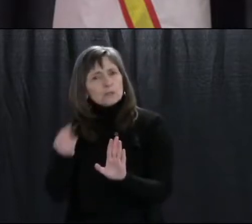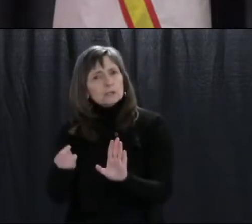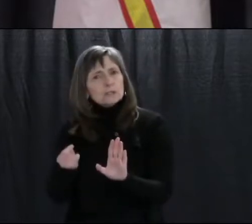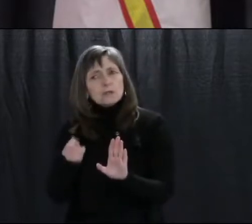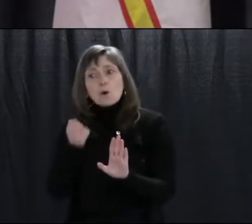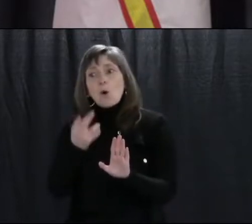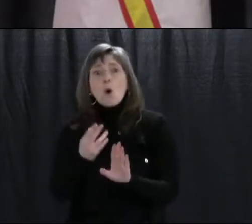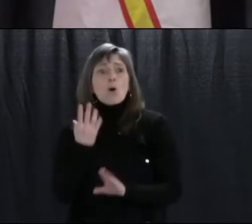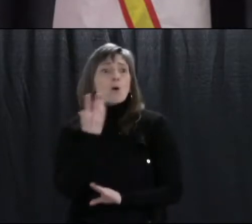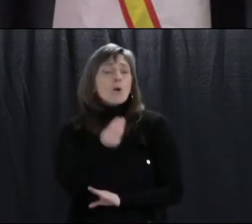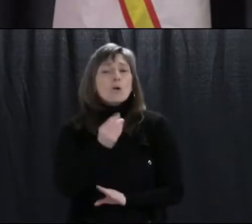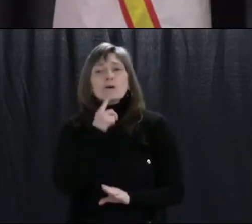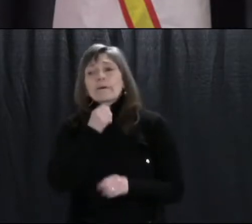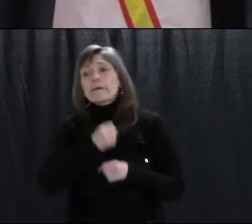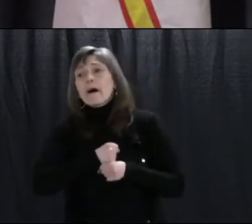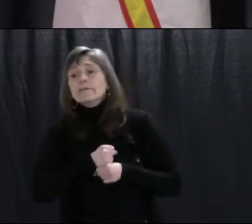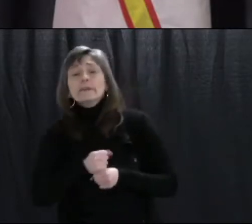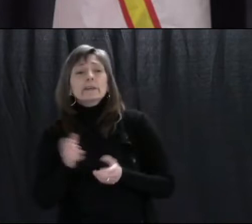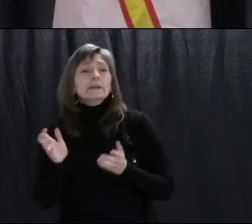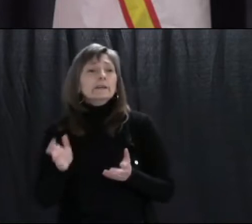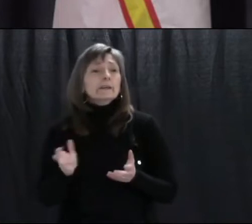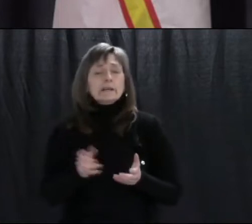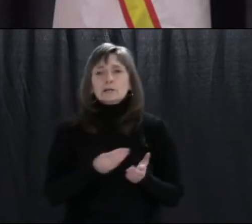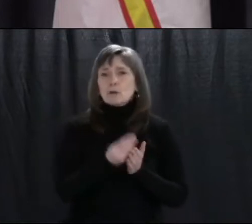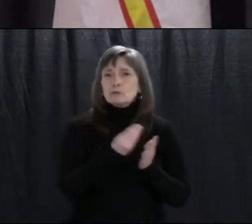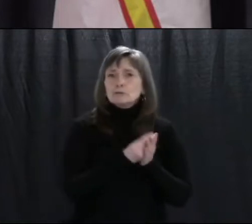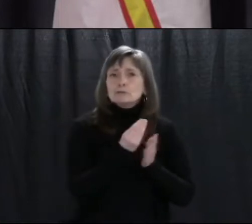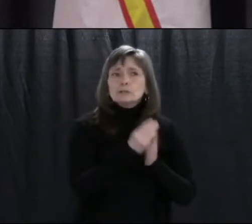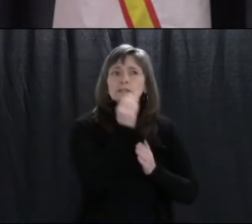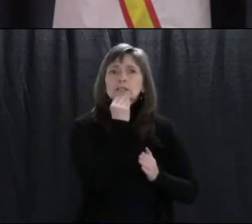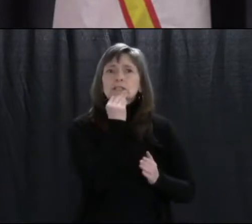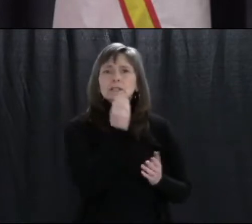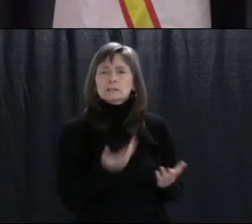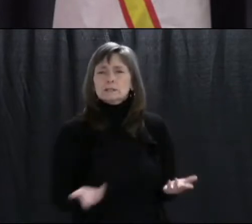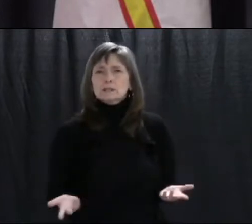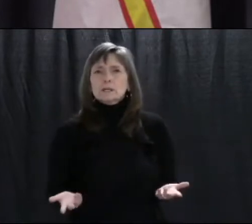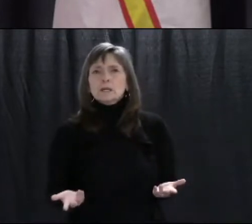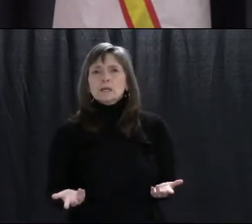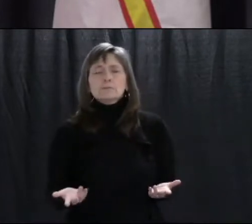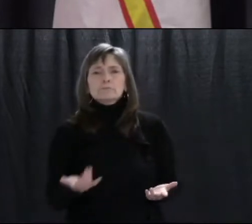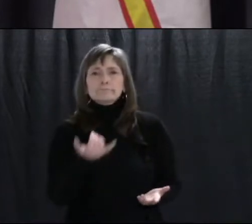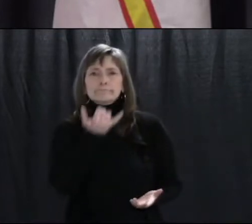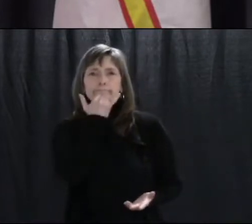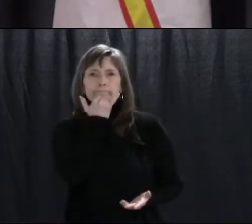go to coffee shops to pick up groceries. This is wrong.